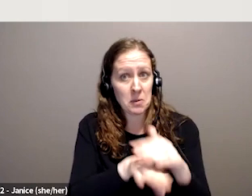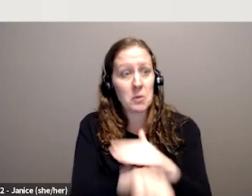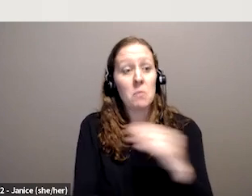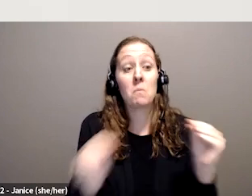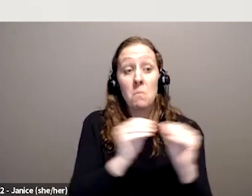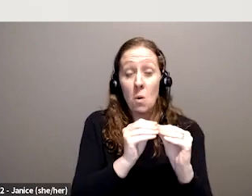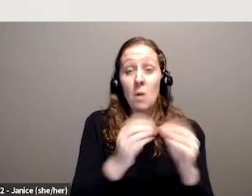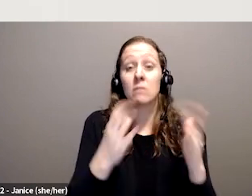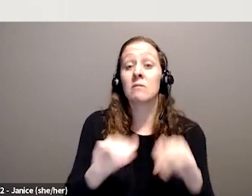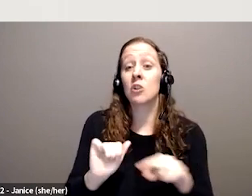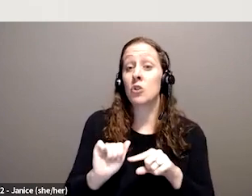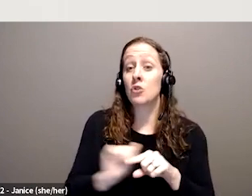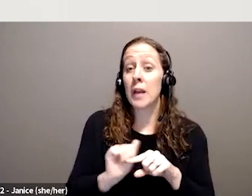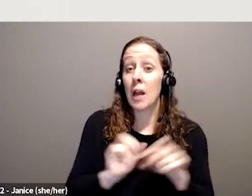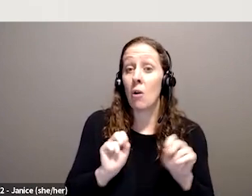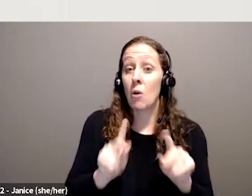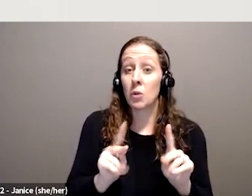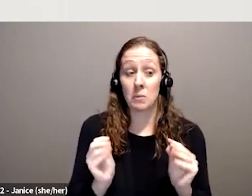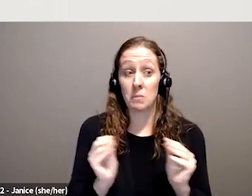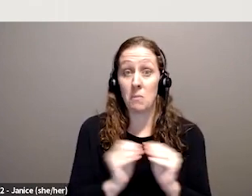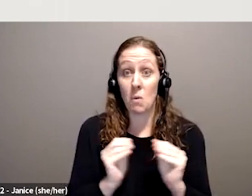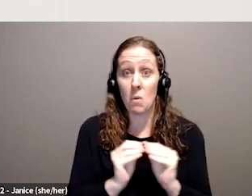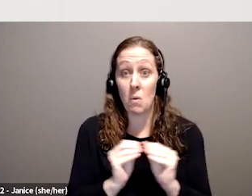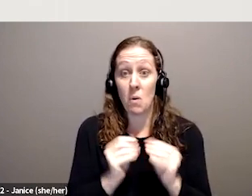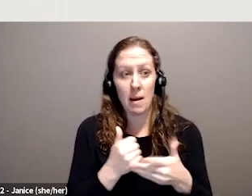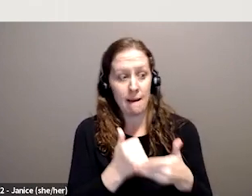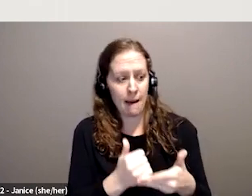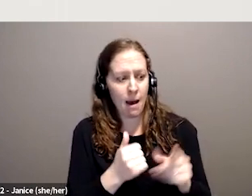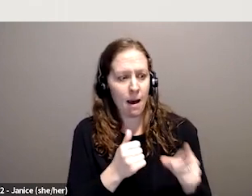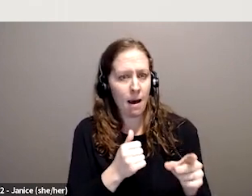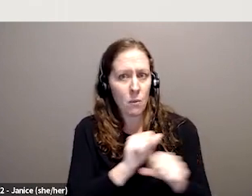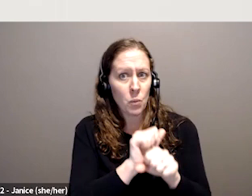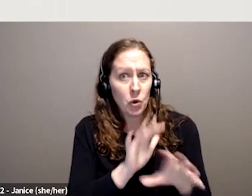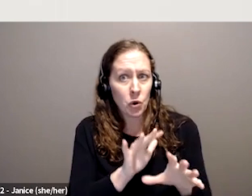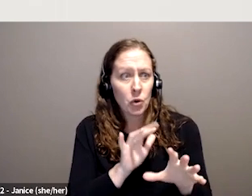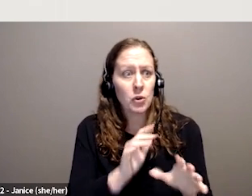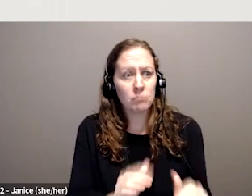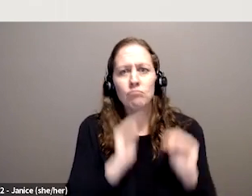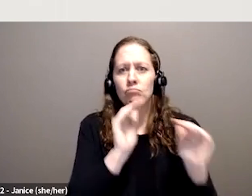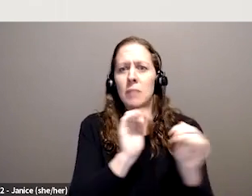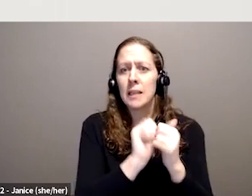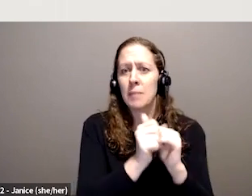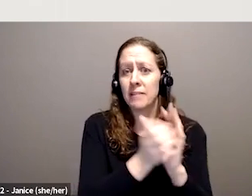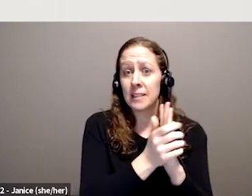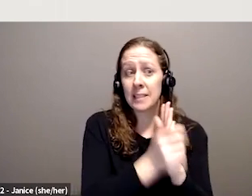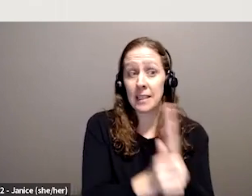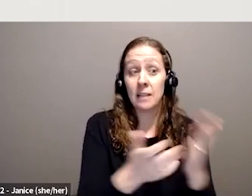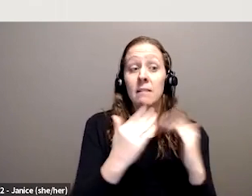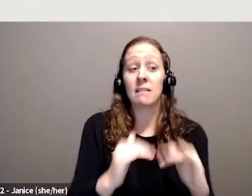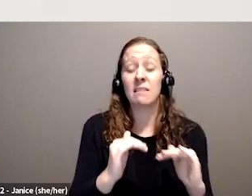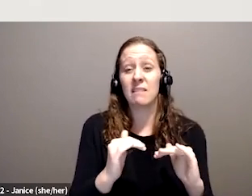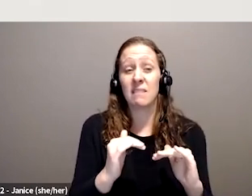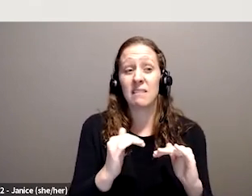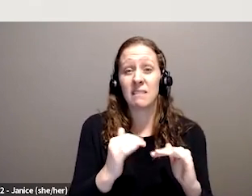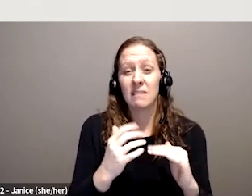more training opportunities to help workers compete, and greater value placed on